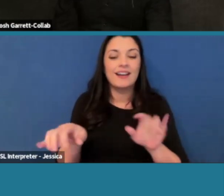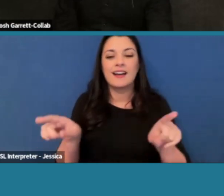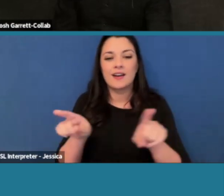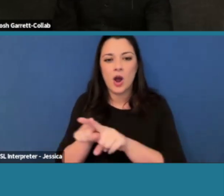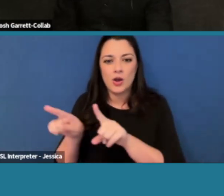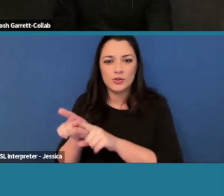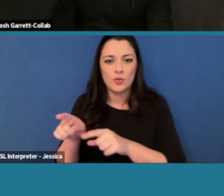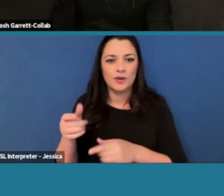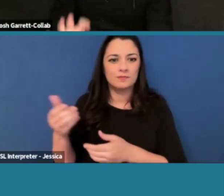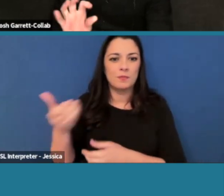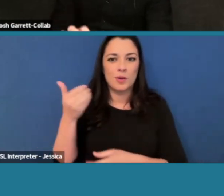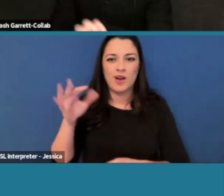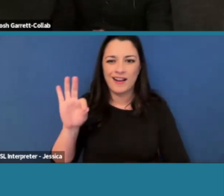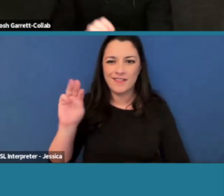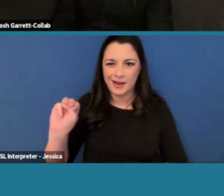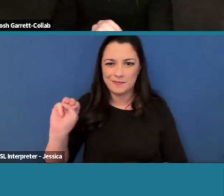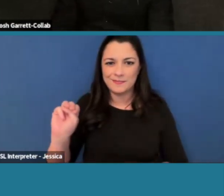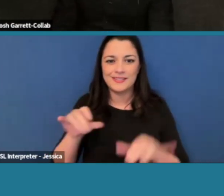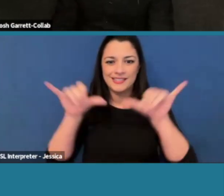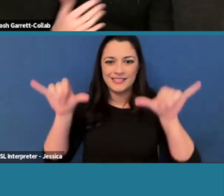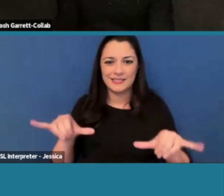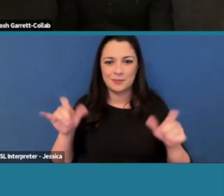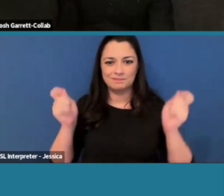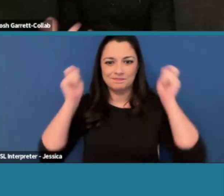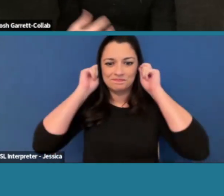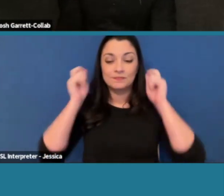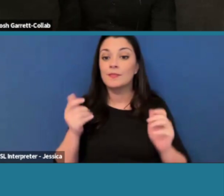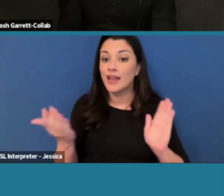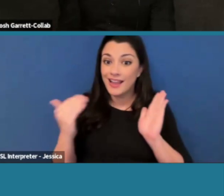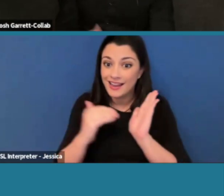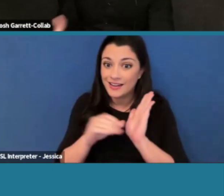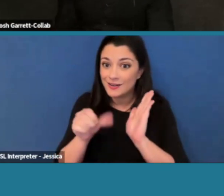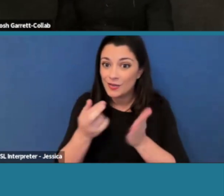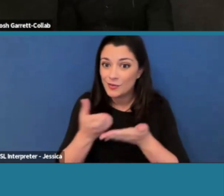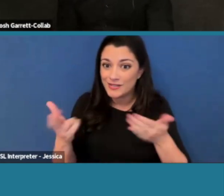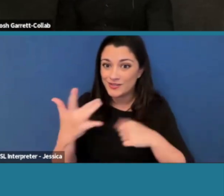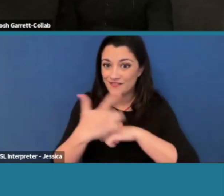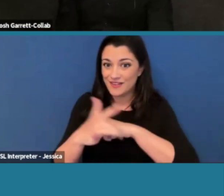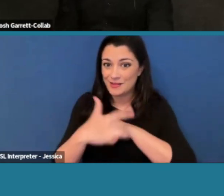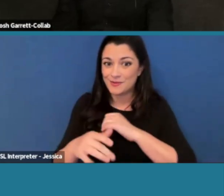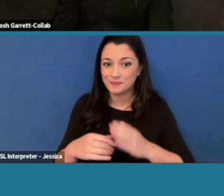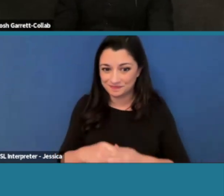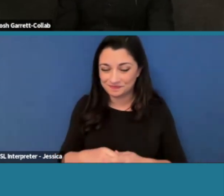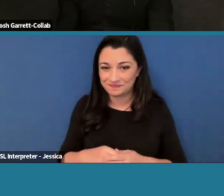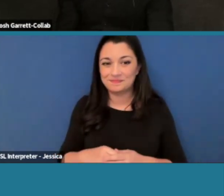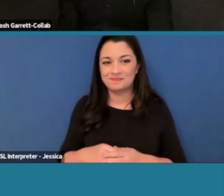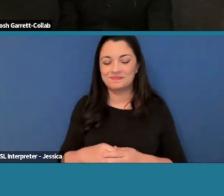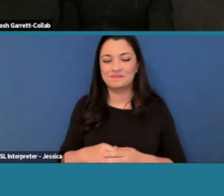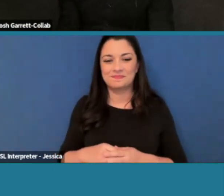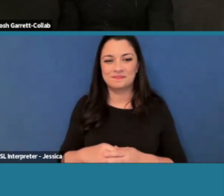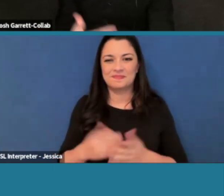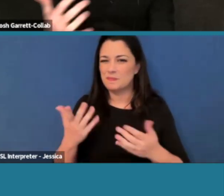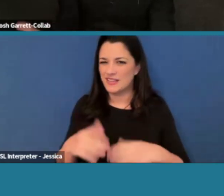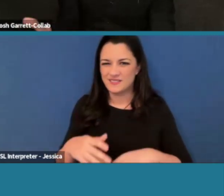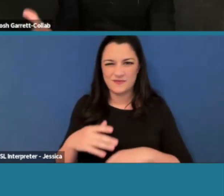FM systems. So again, this is another resource available to you, one of our pillars, but a free resource available to you across the